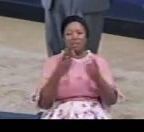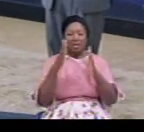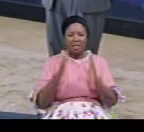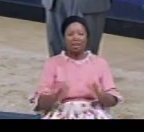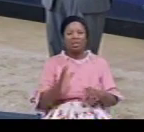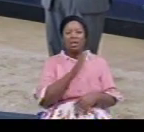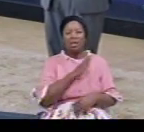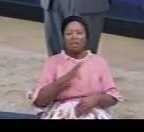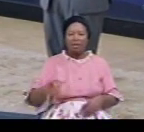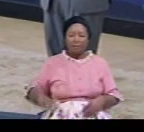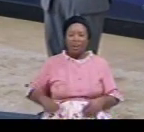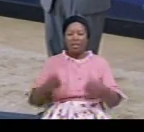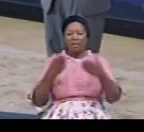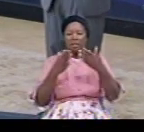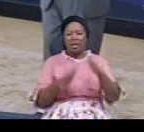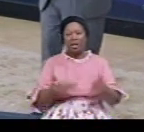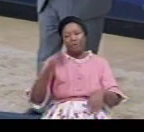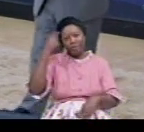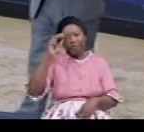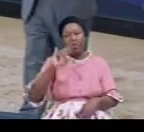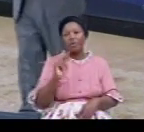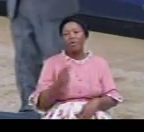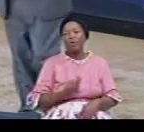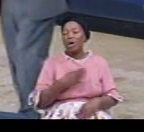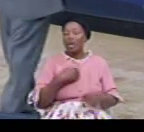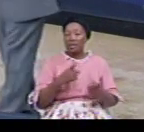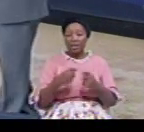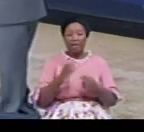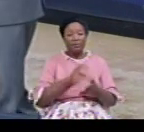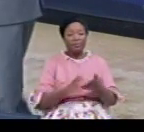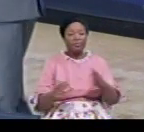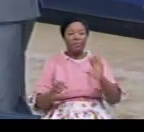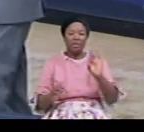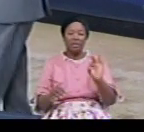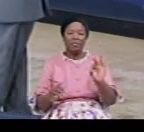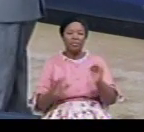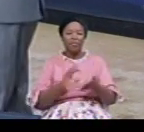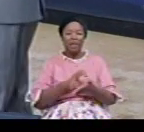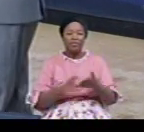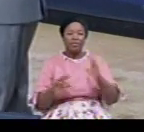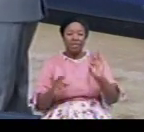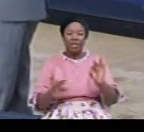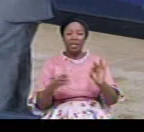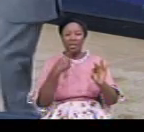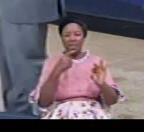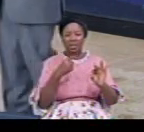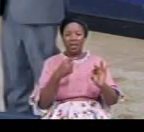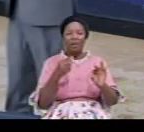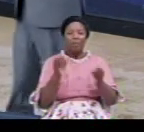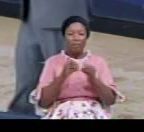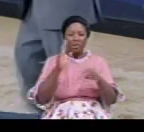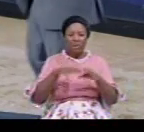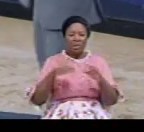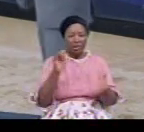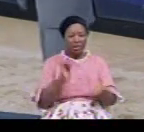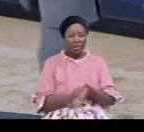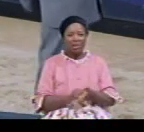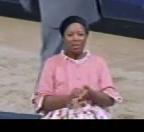Christ died for us. And then in verse 9, it says, much more than